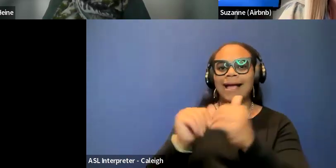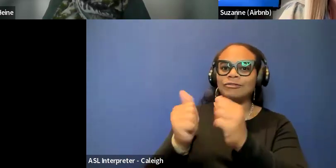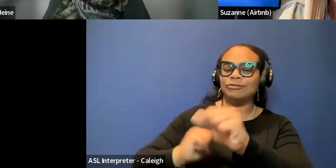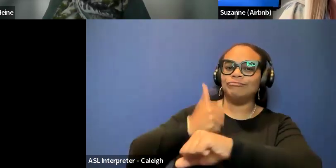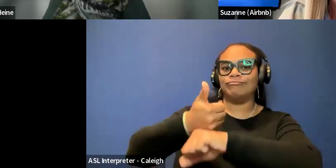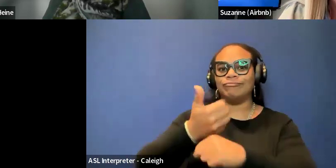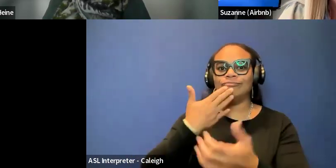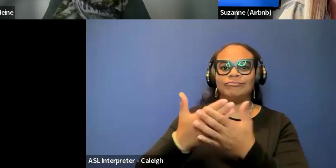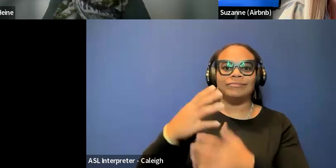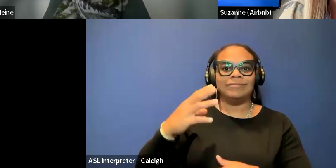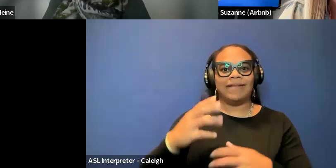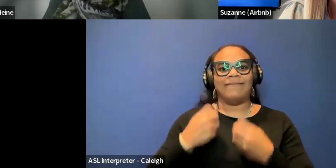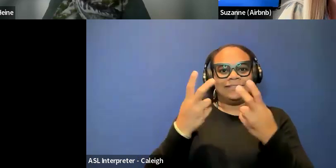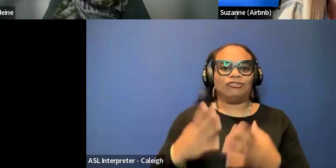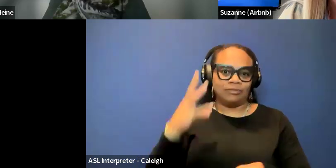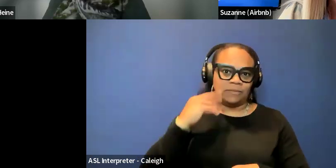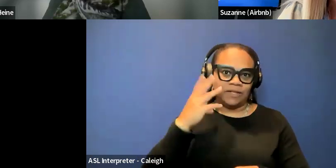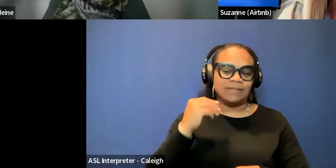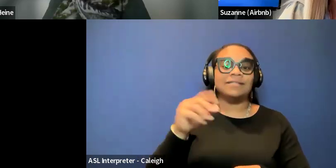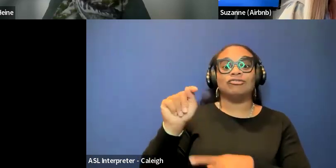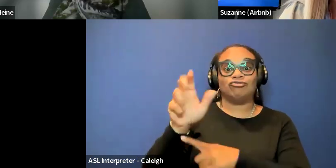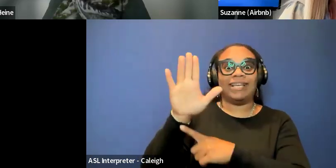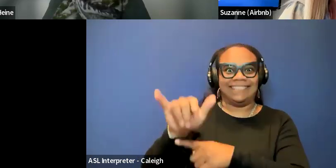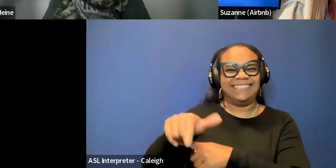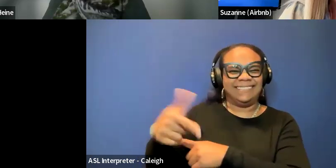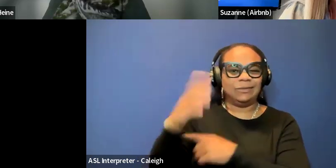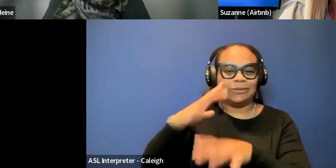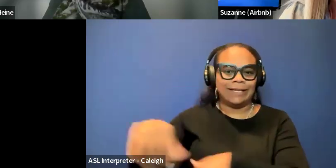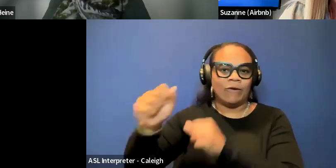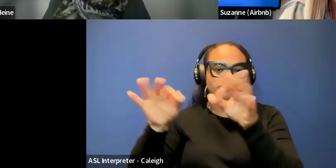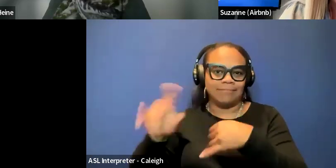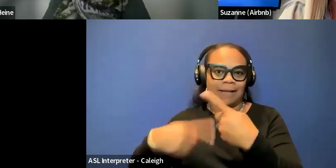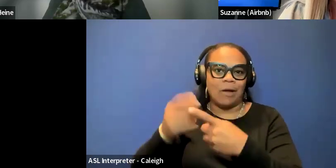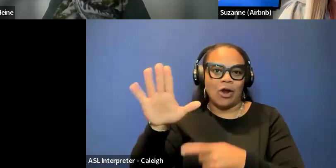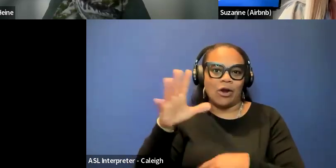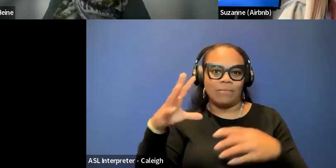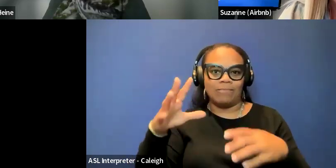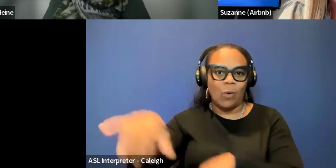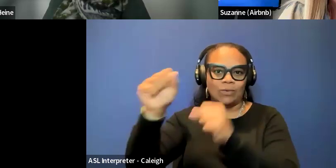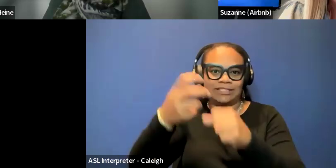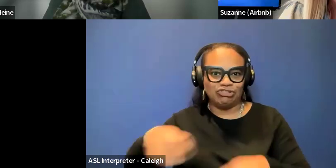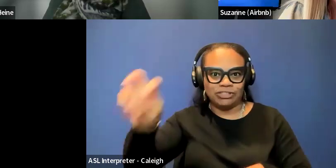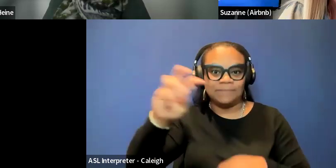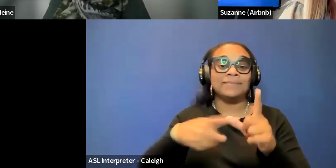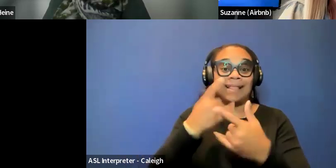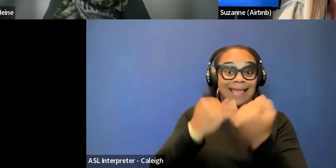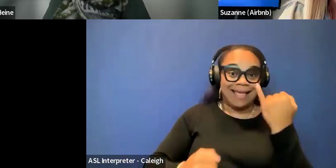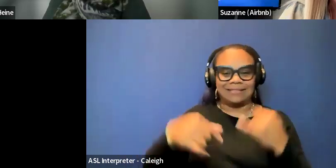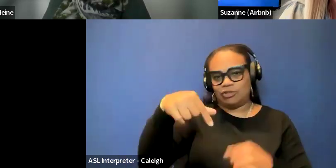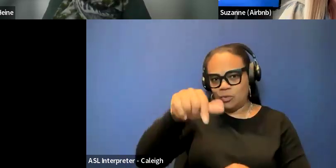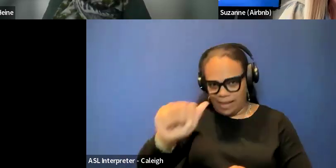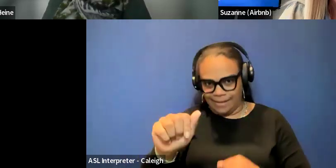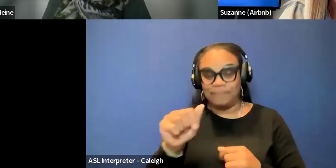bring Tracy in, and she's going to talk a bit about her hosting journey. Then we have got time for Q&A. And then I'm just going to share a bit about our